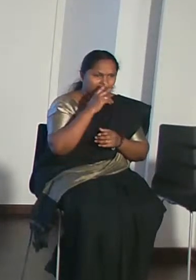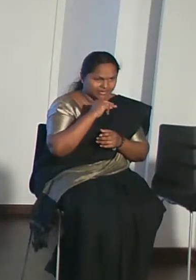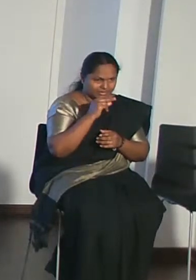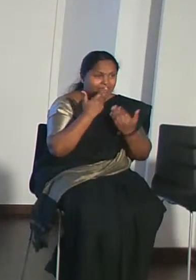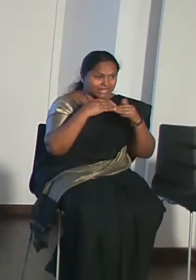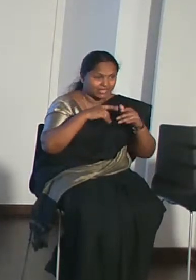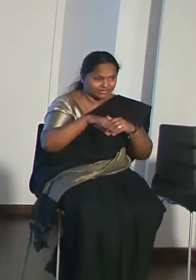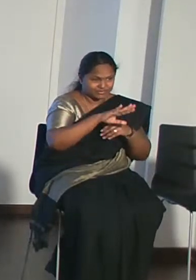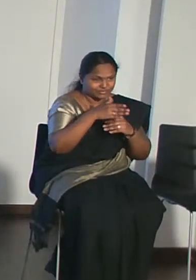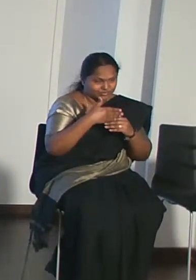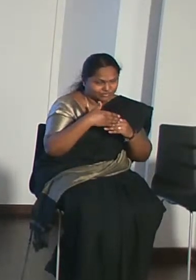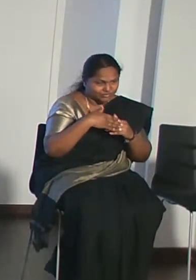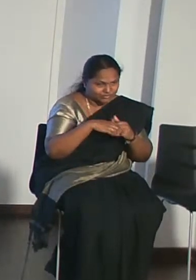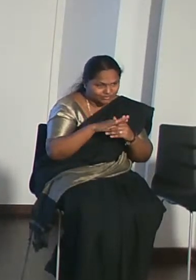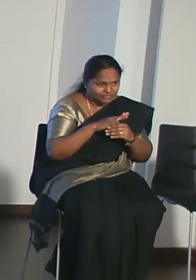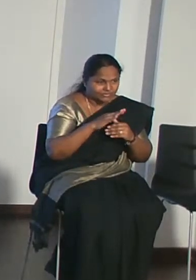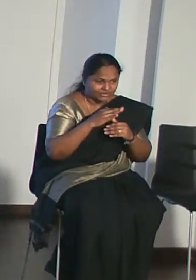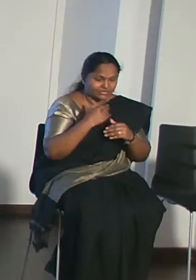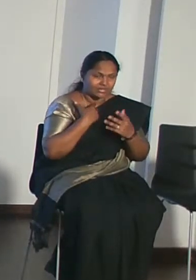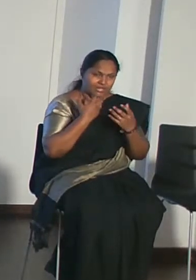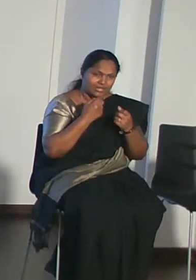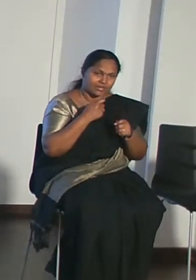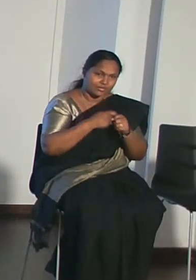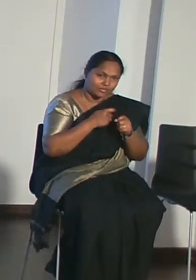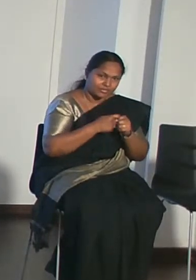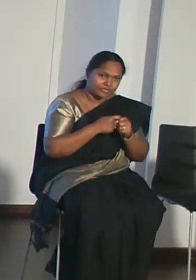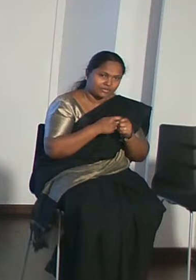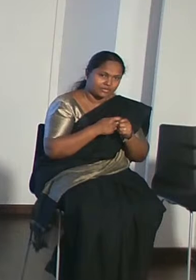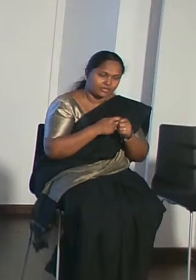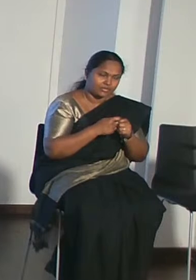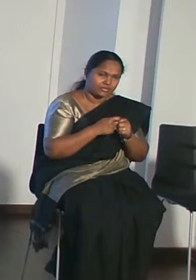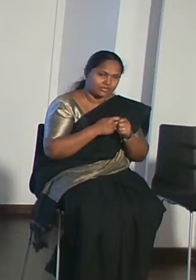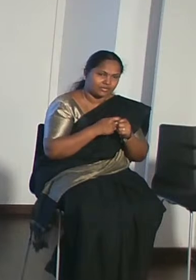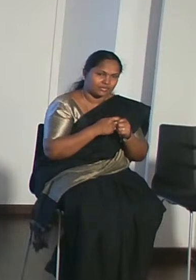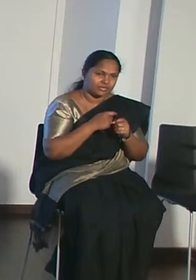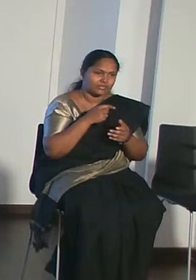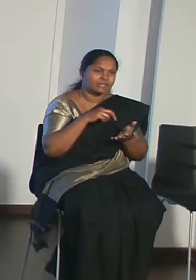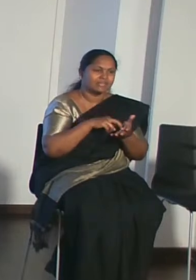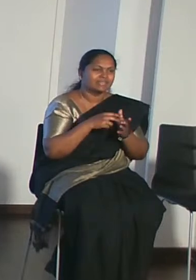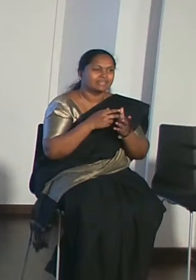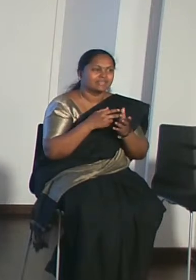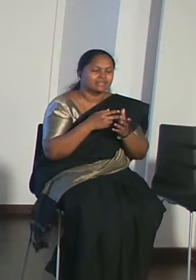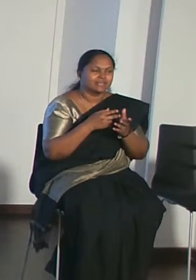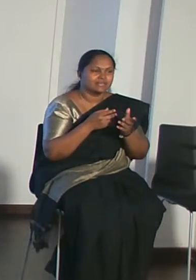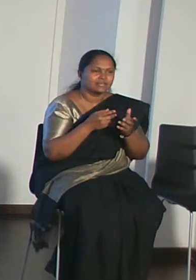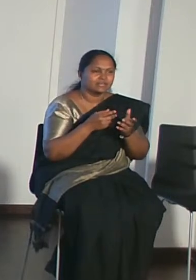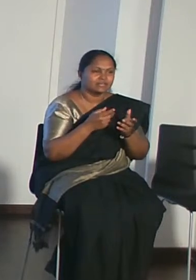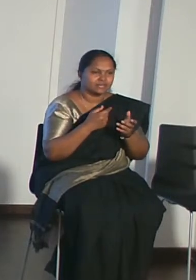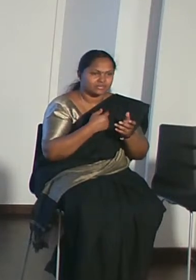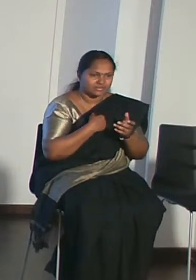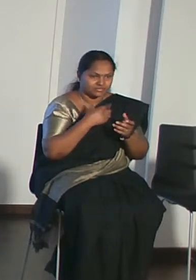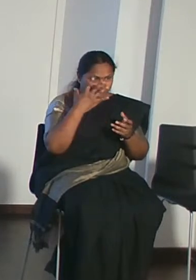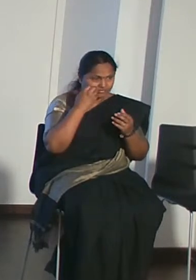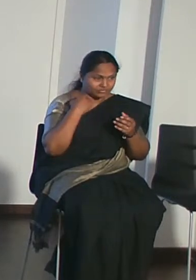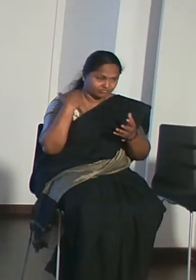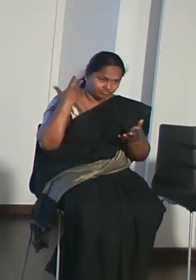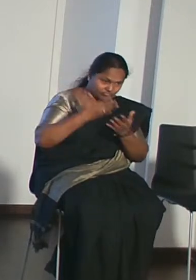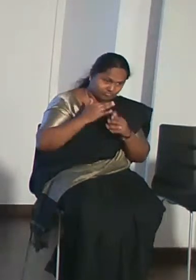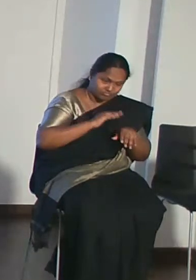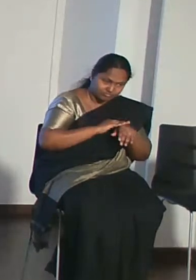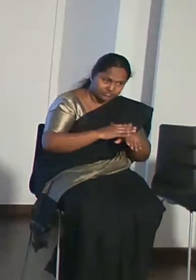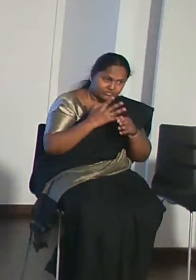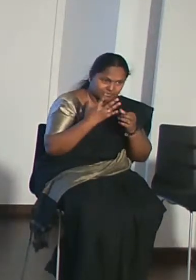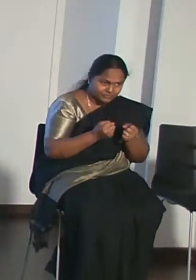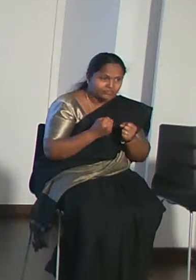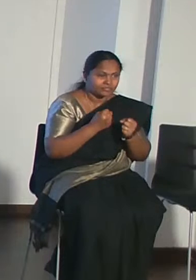letting go, I work at at an institution, and my curatorial experience has